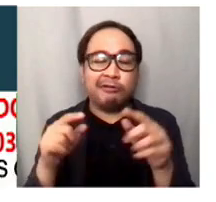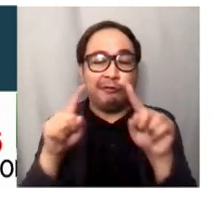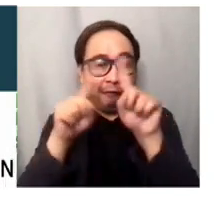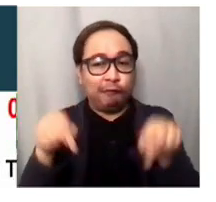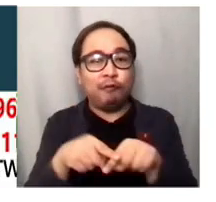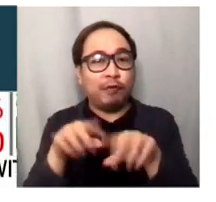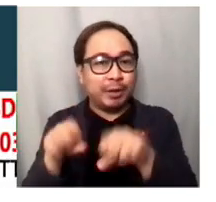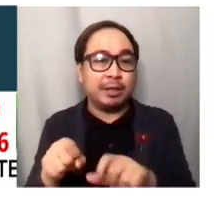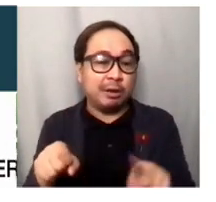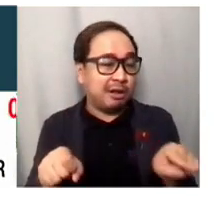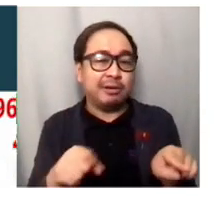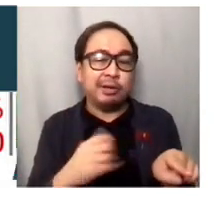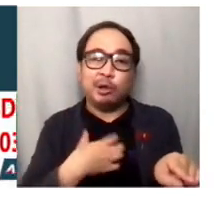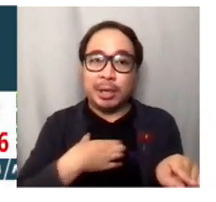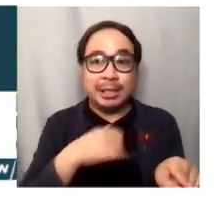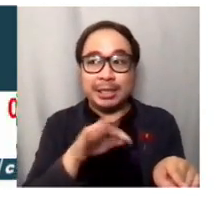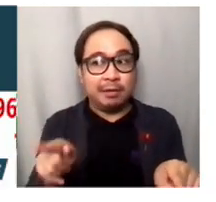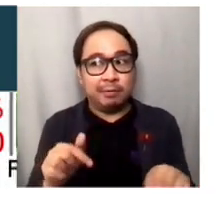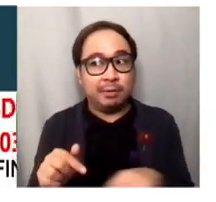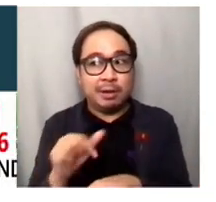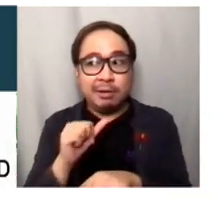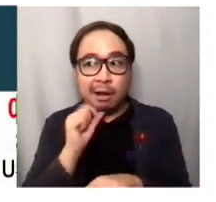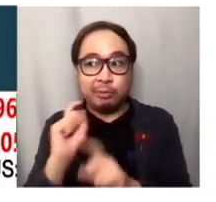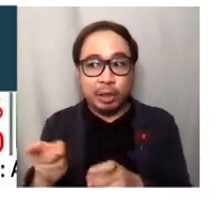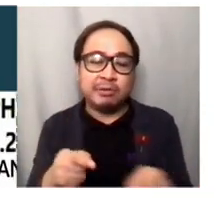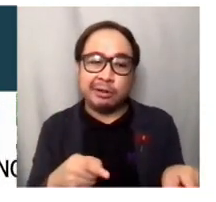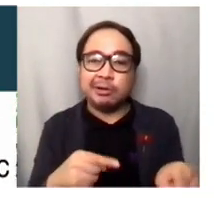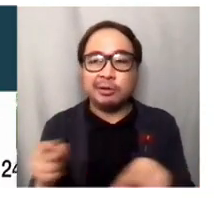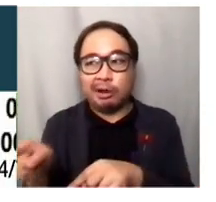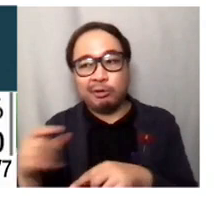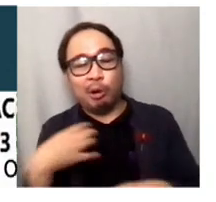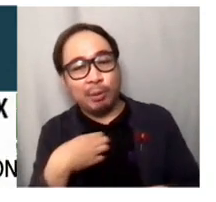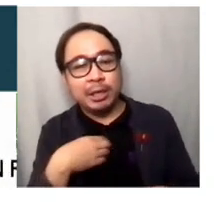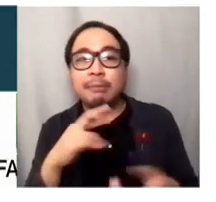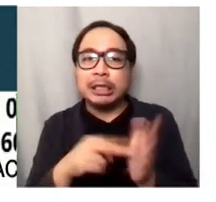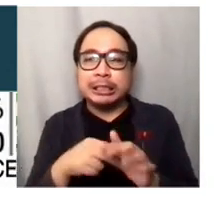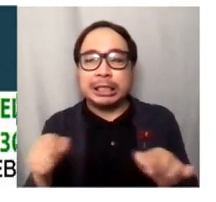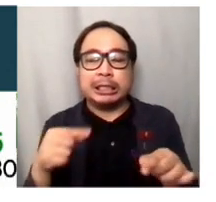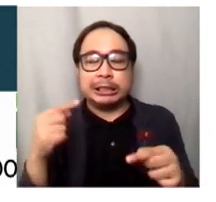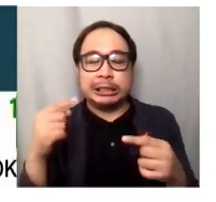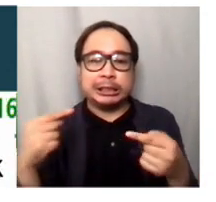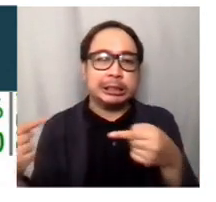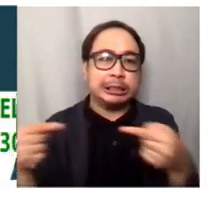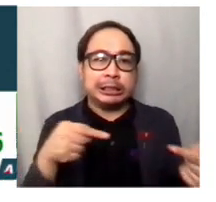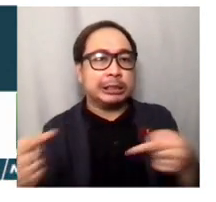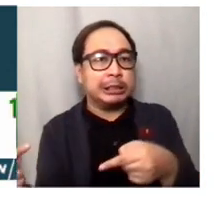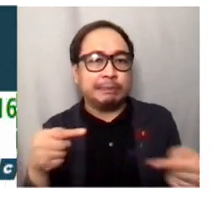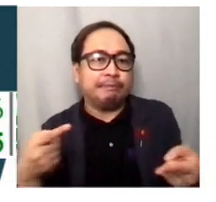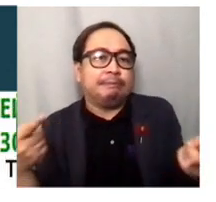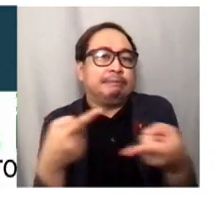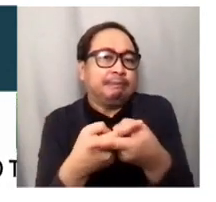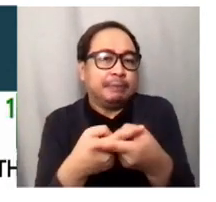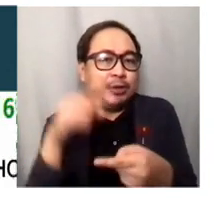side complains. If they don't grant it, the other side complains. But that is the unique dilemma of our judges. That's why IBP,